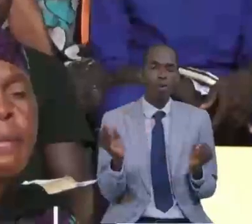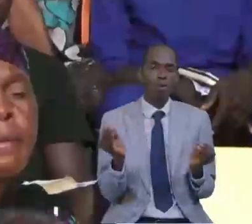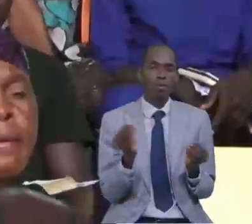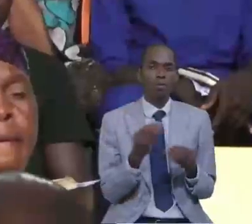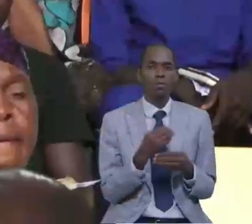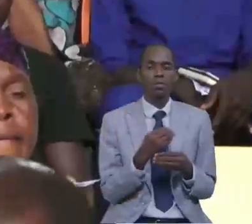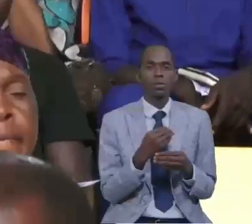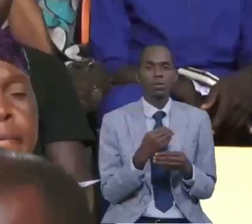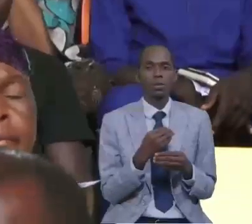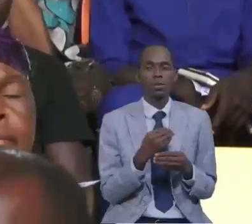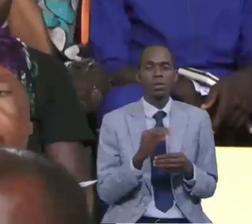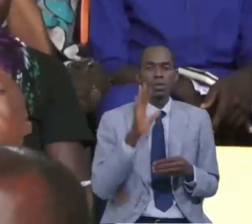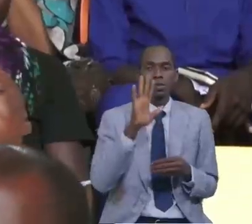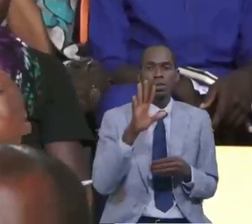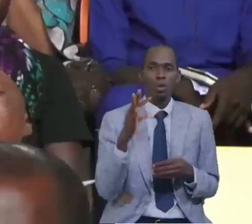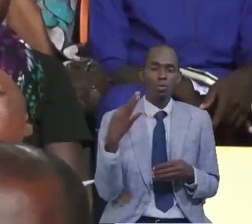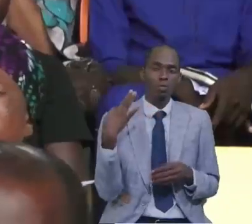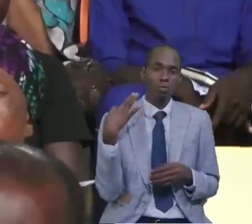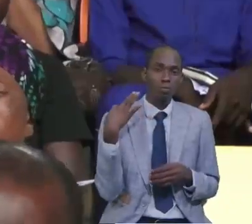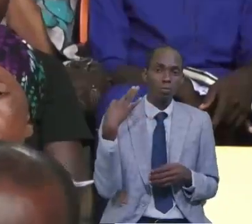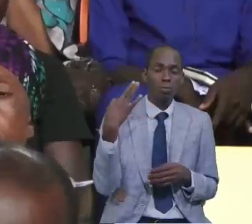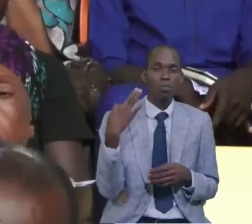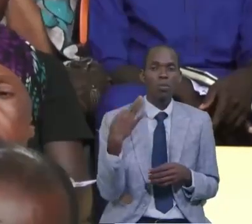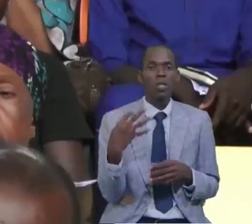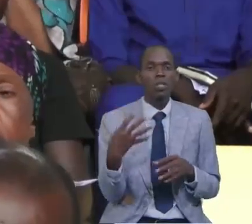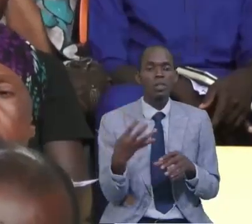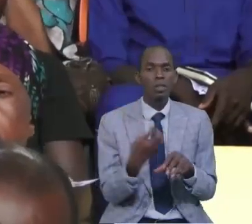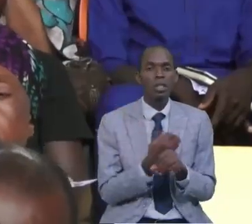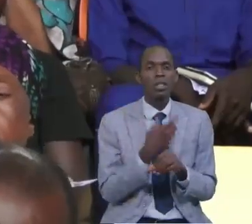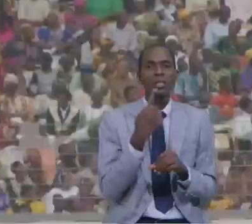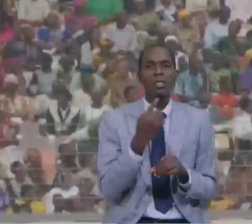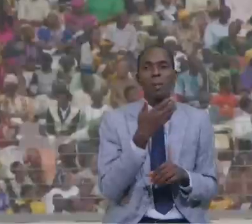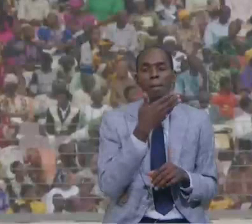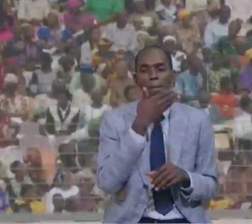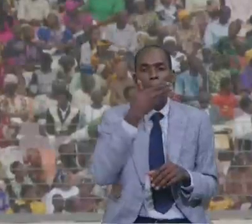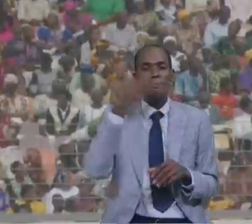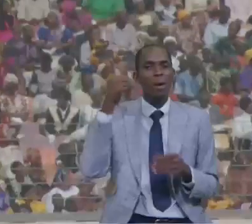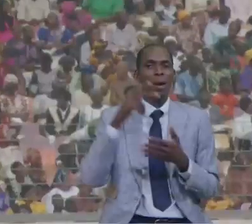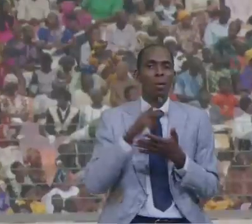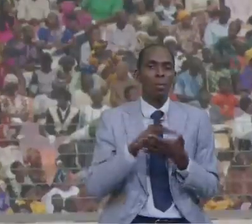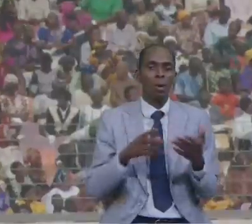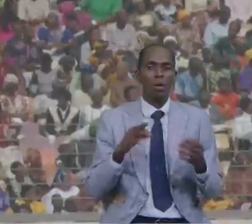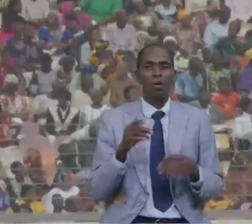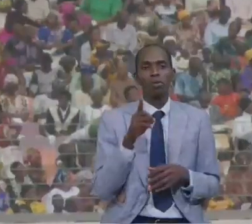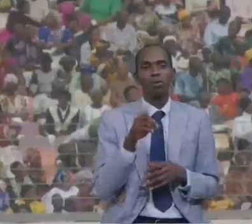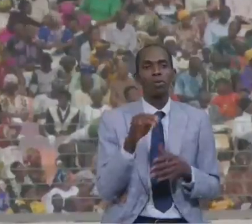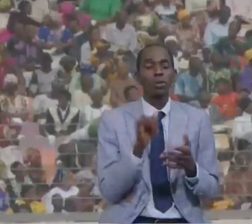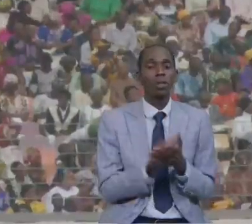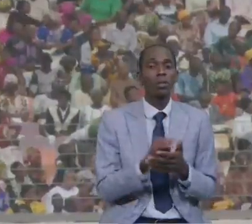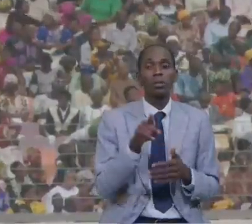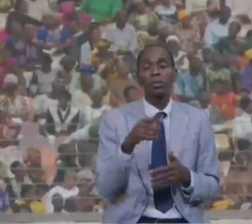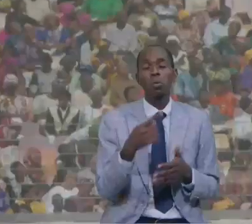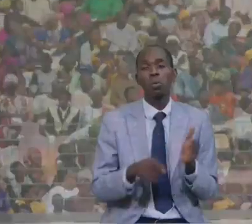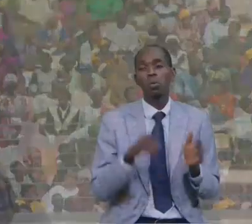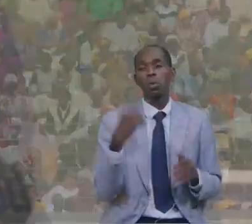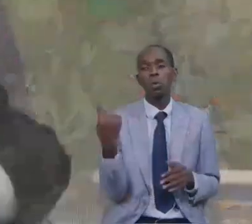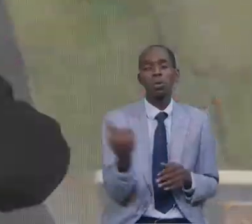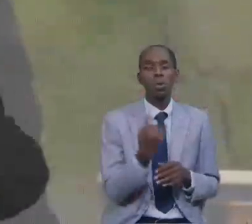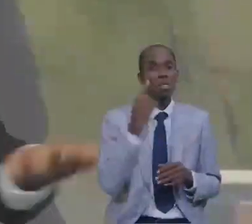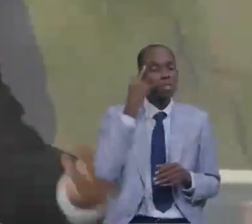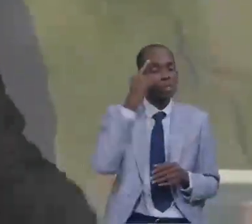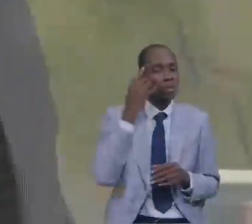you ever think about. You're not thinking about transparency with your